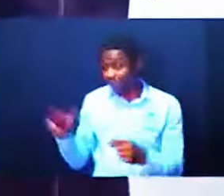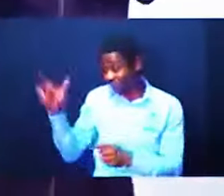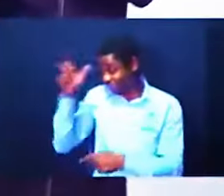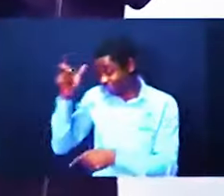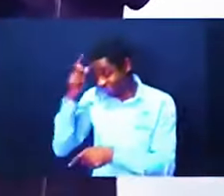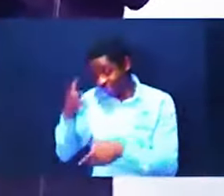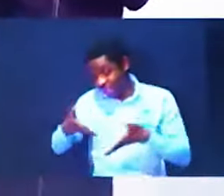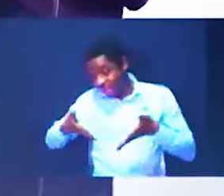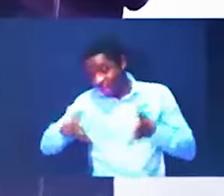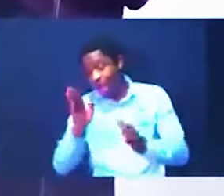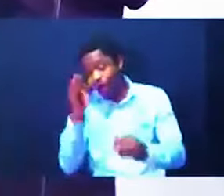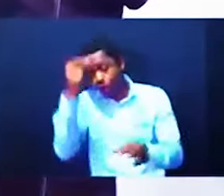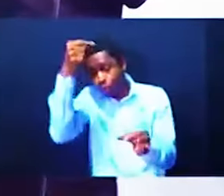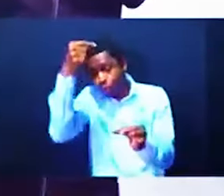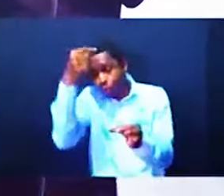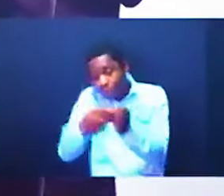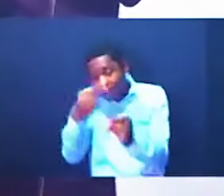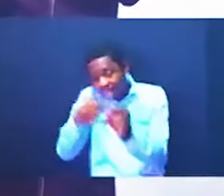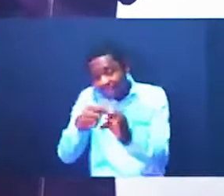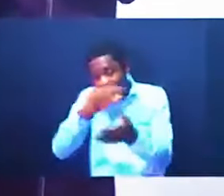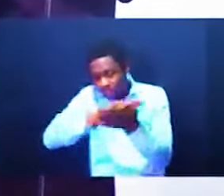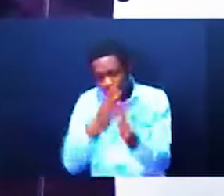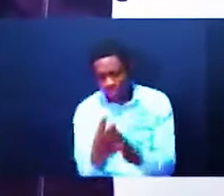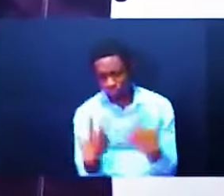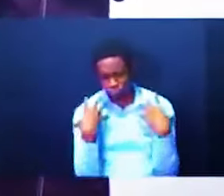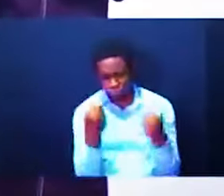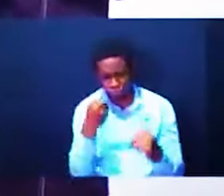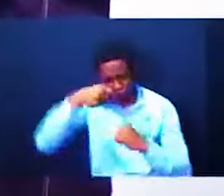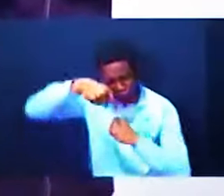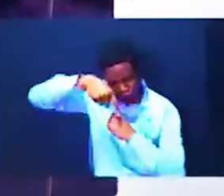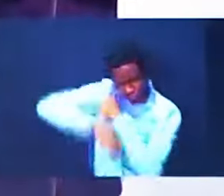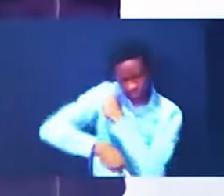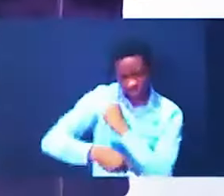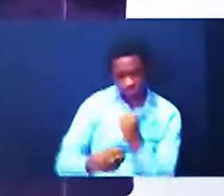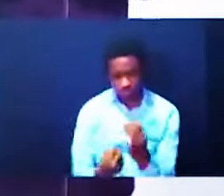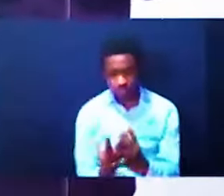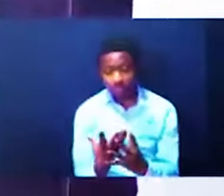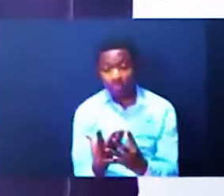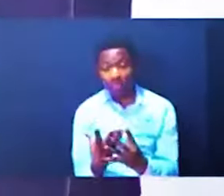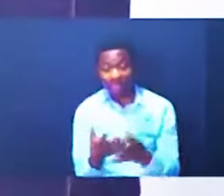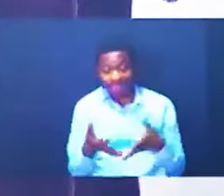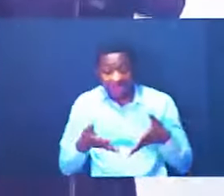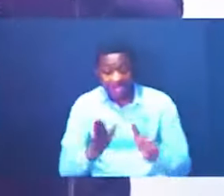take root in you, it has potential to grow.